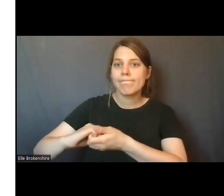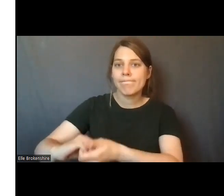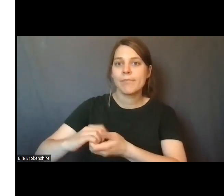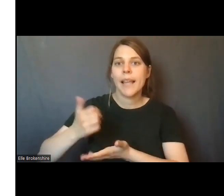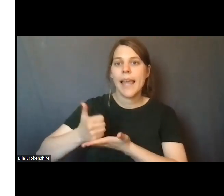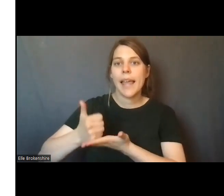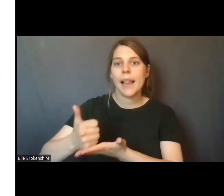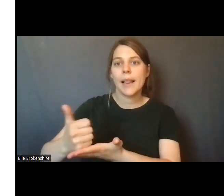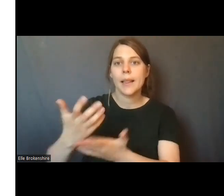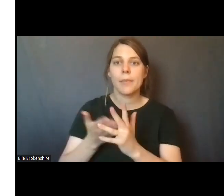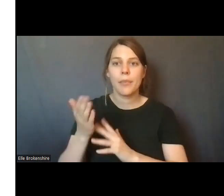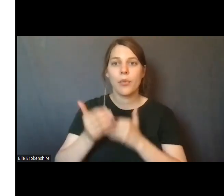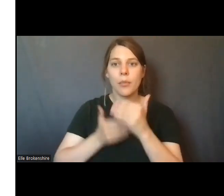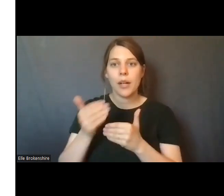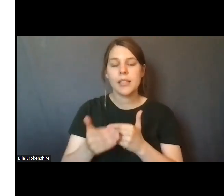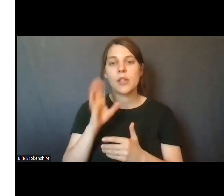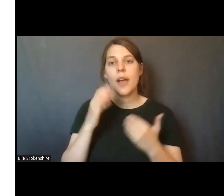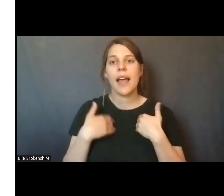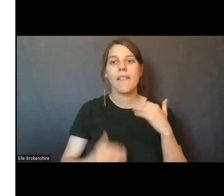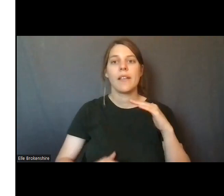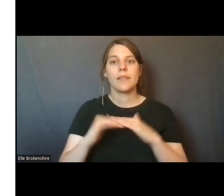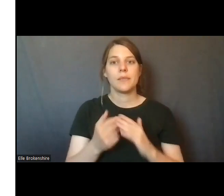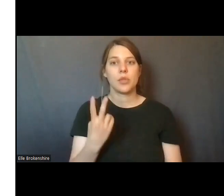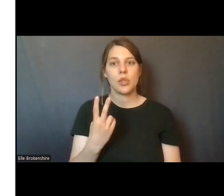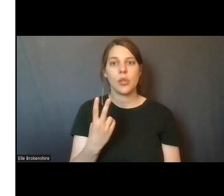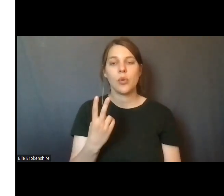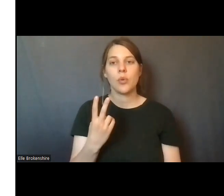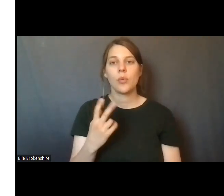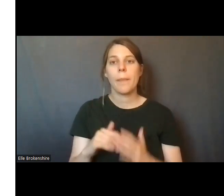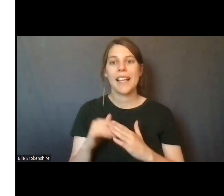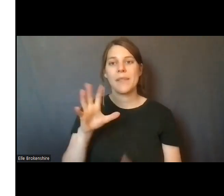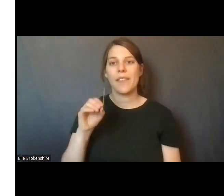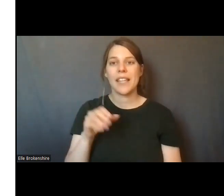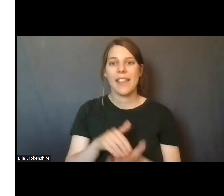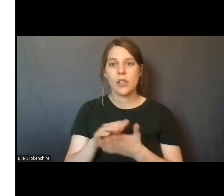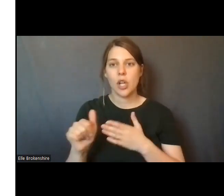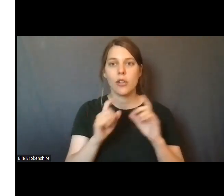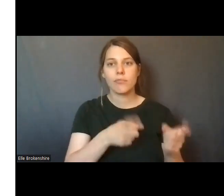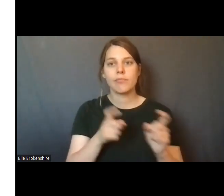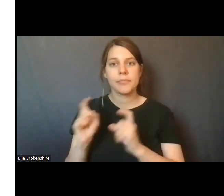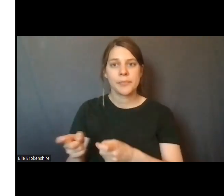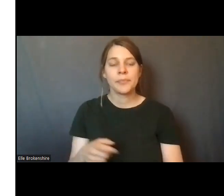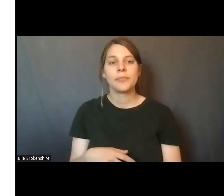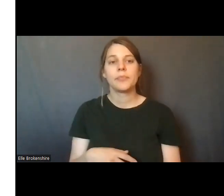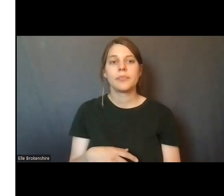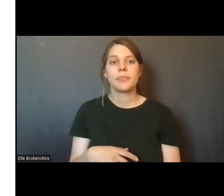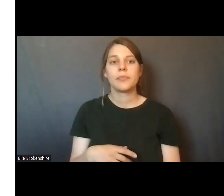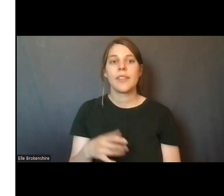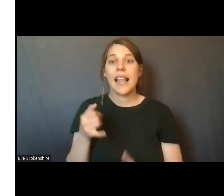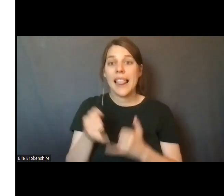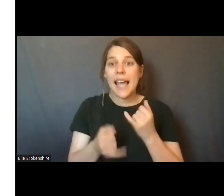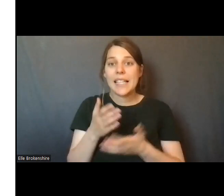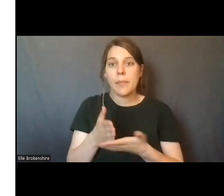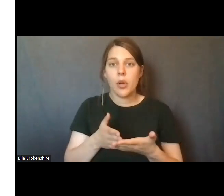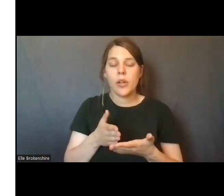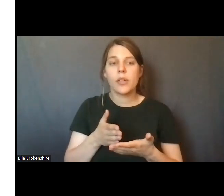up to 2 of these, maximum grant amount $50,000. And then the last piece